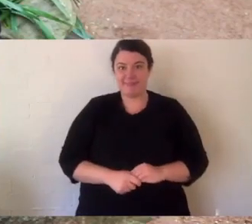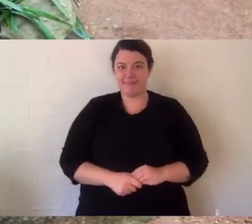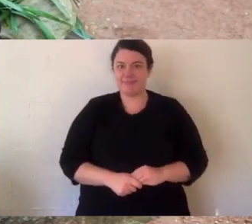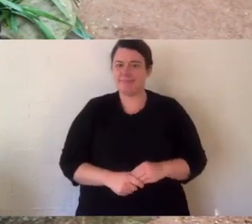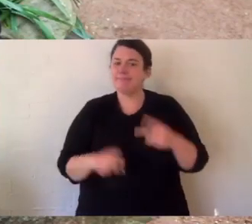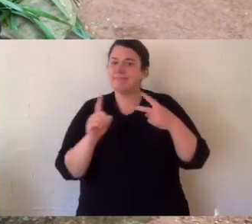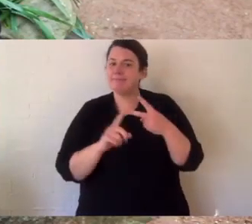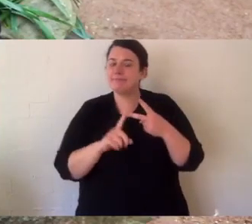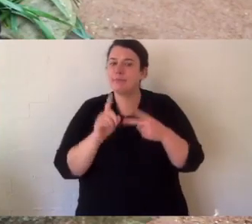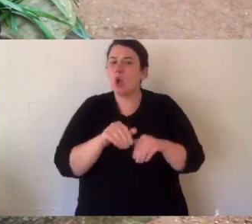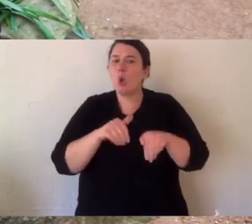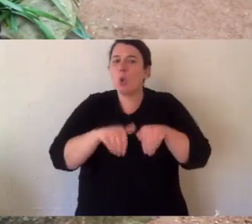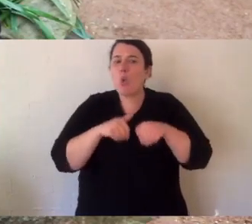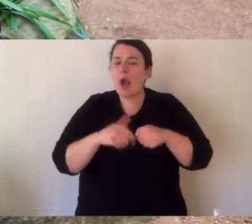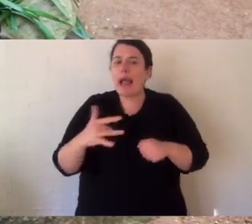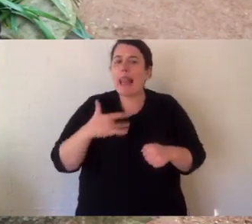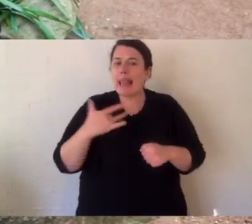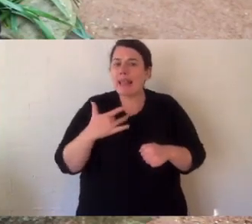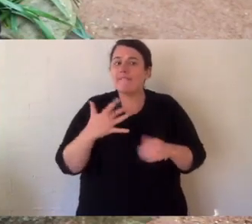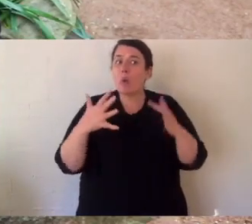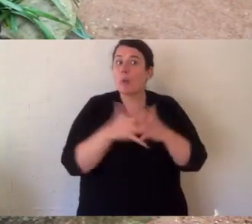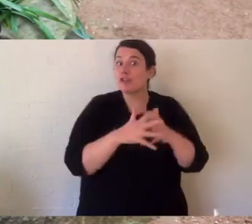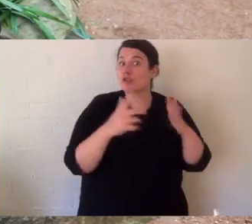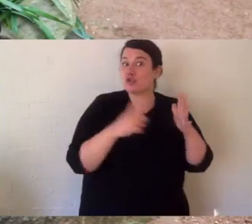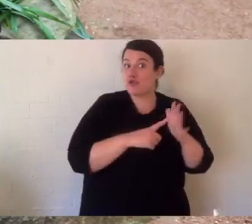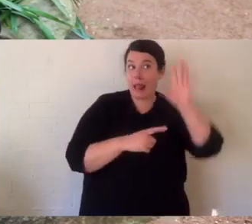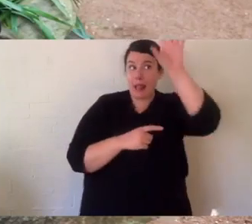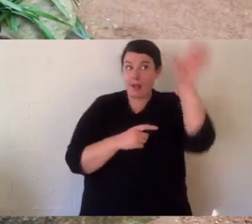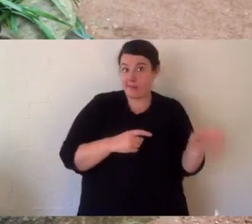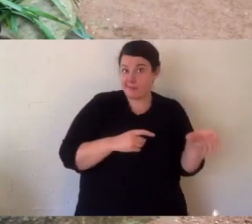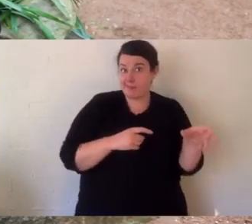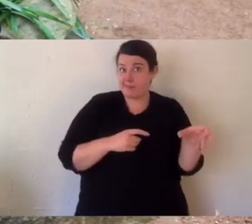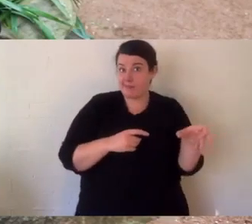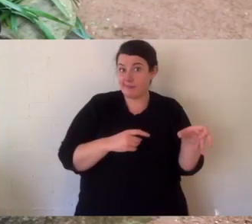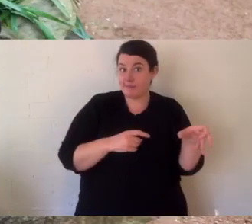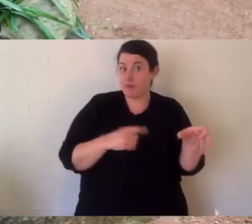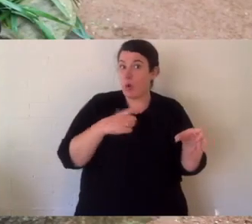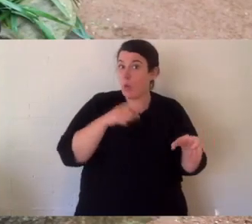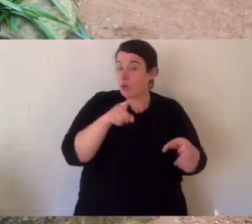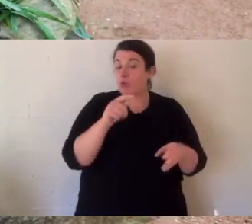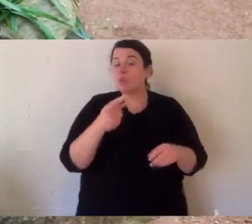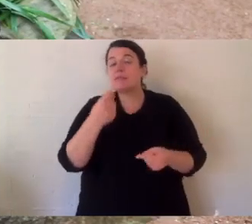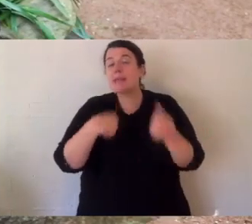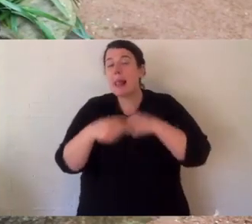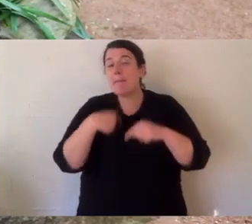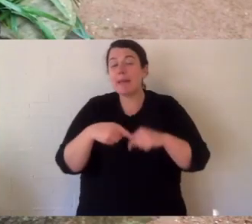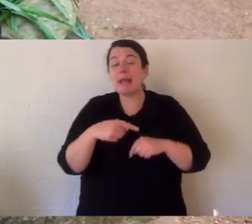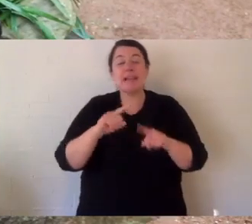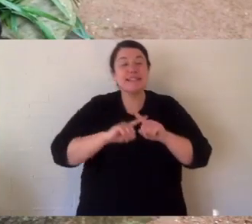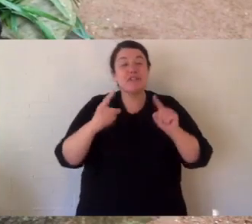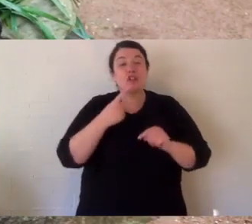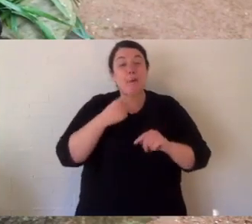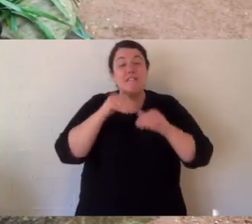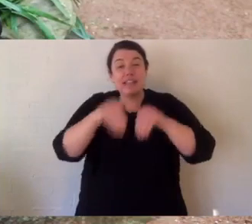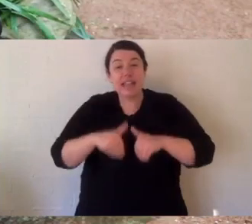next to mum. Please do that. And the next one is, so quokkas live in Western Australia. I would like